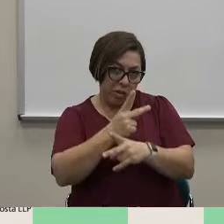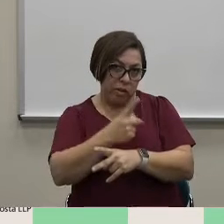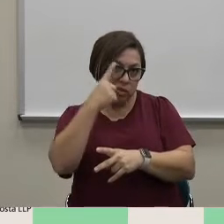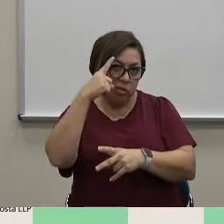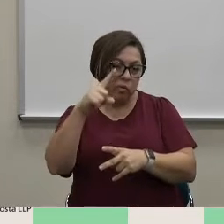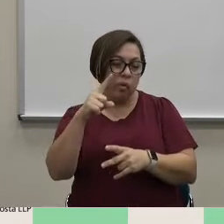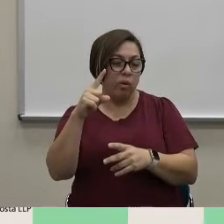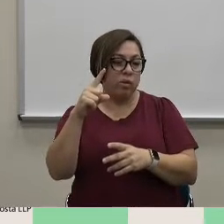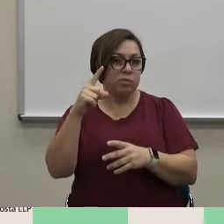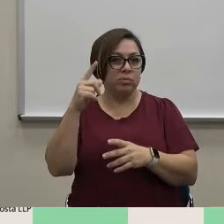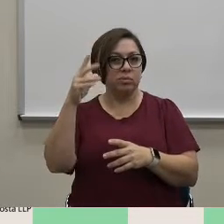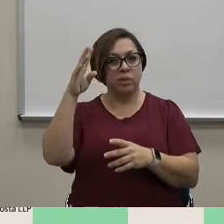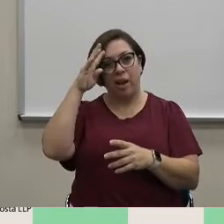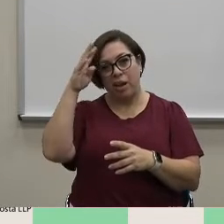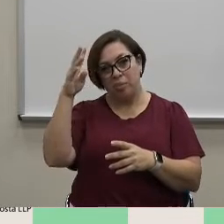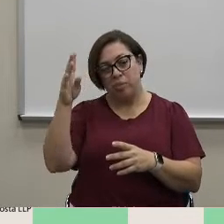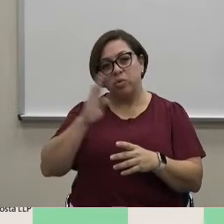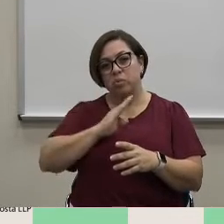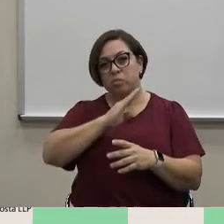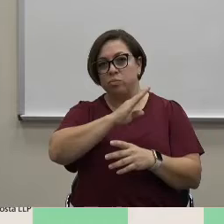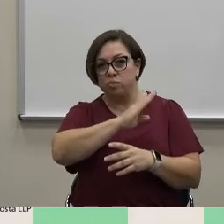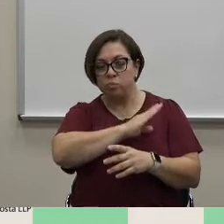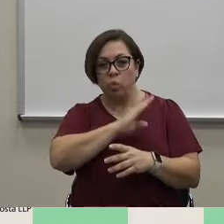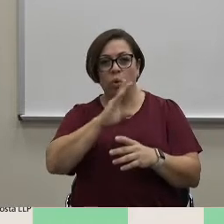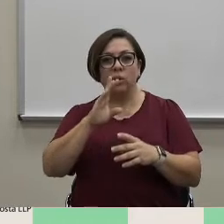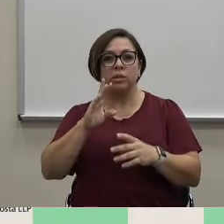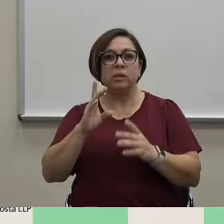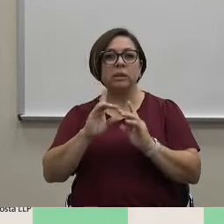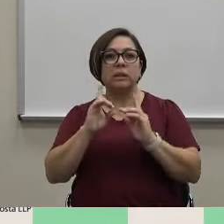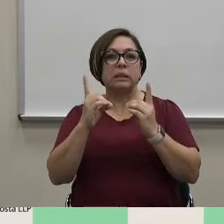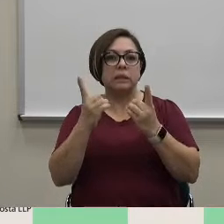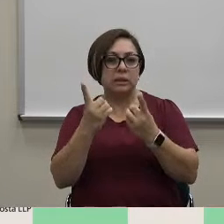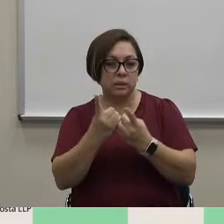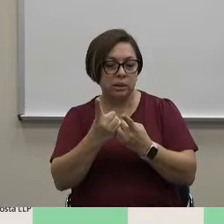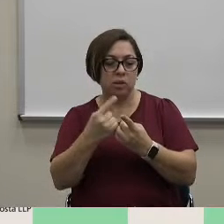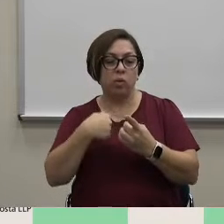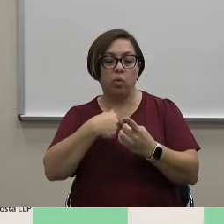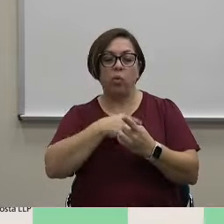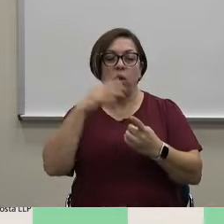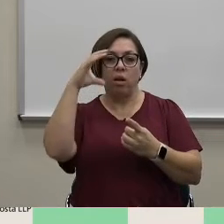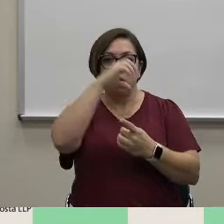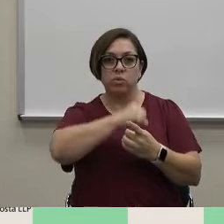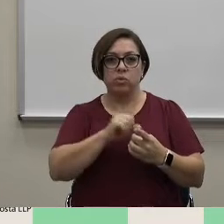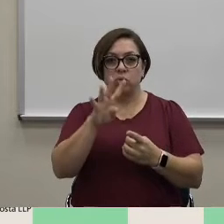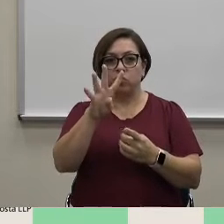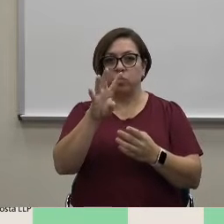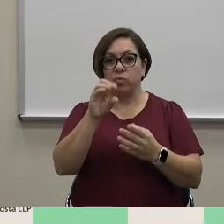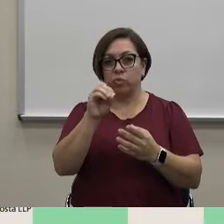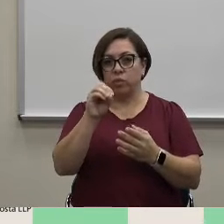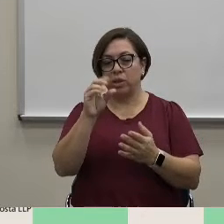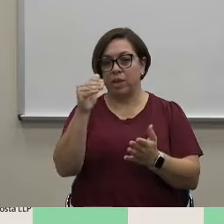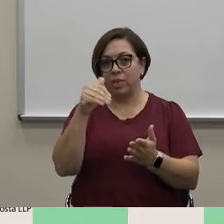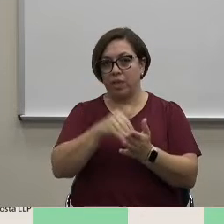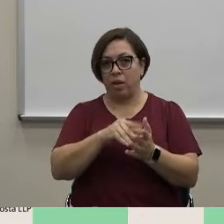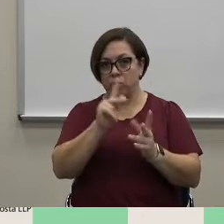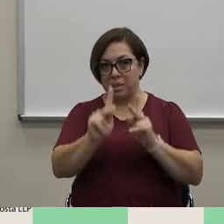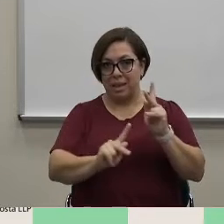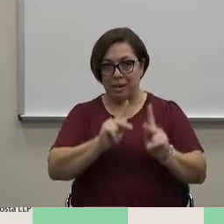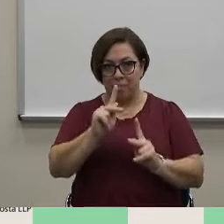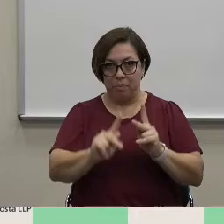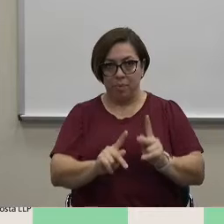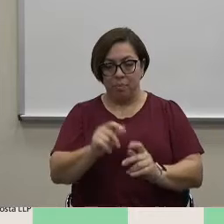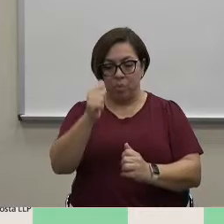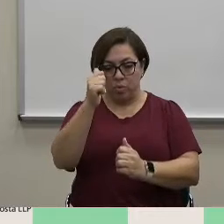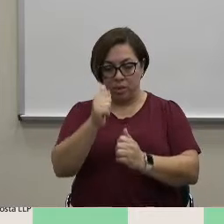4-district board or entity. If we assume a total population of 40,000, that would mean that each district should